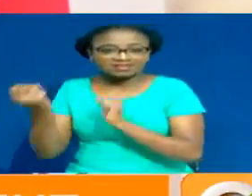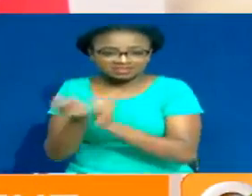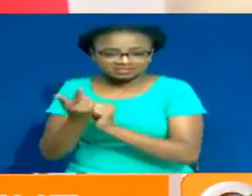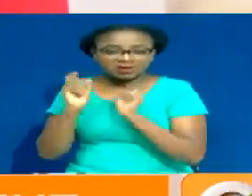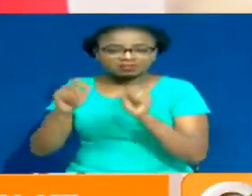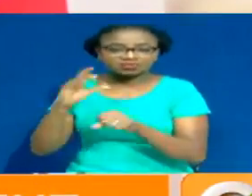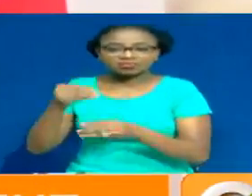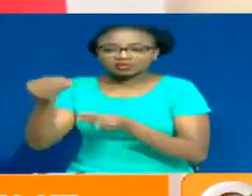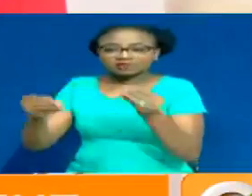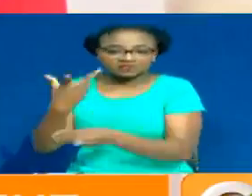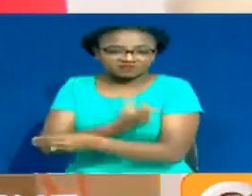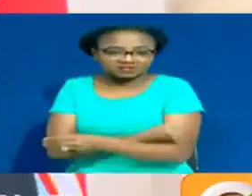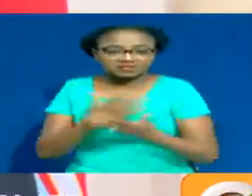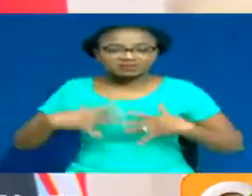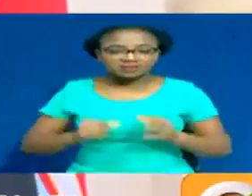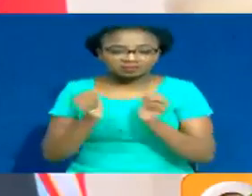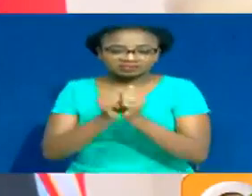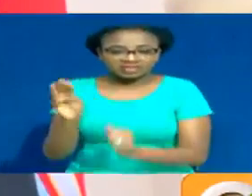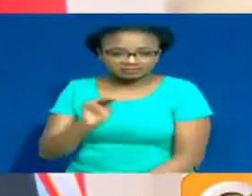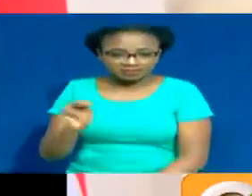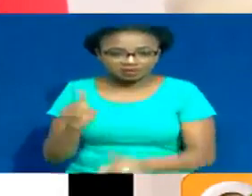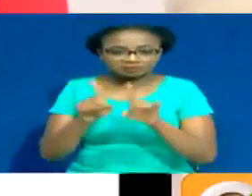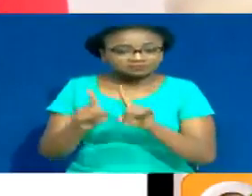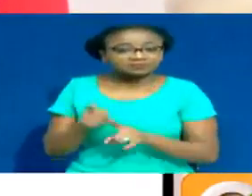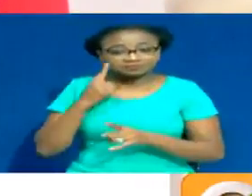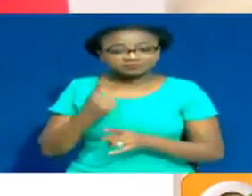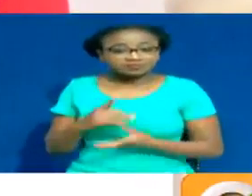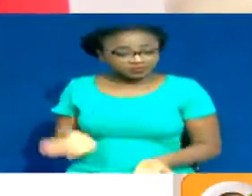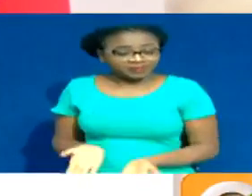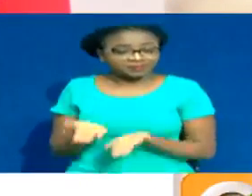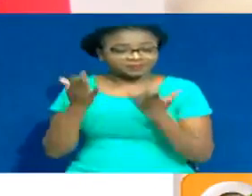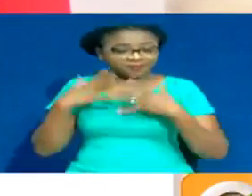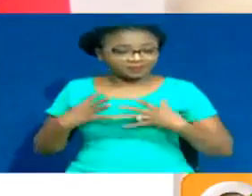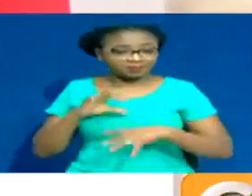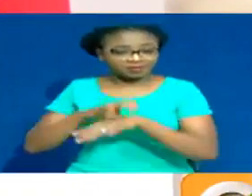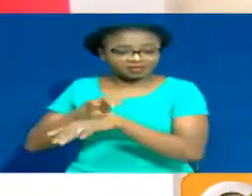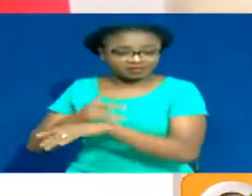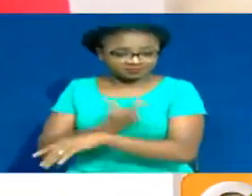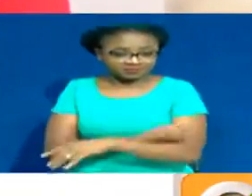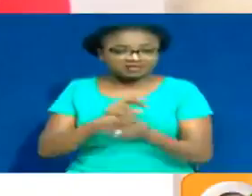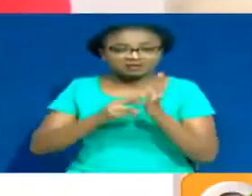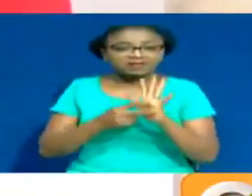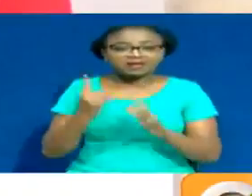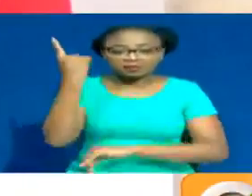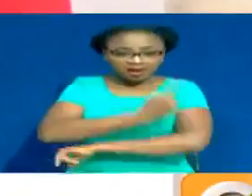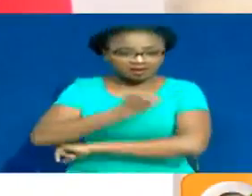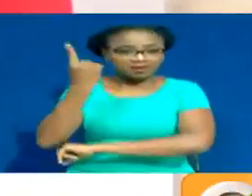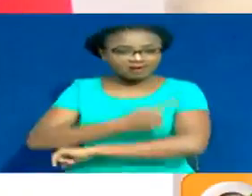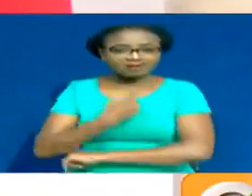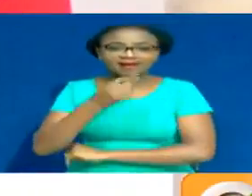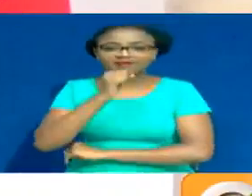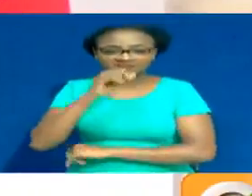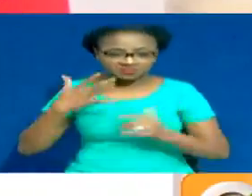adults, according to our experts, and we will have built a capacity to vaccinate 150,000 people every